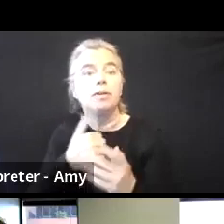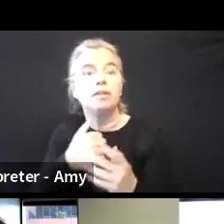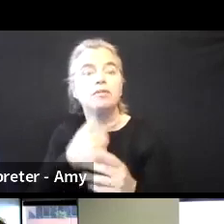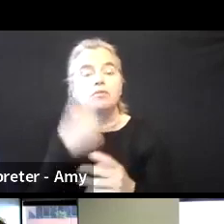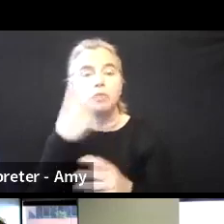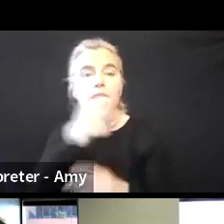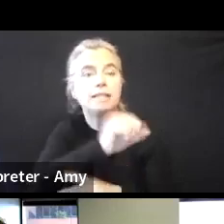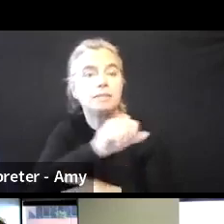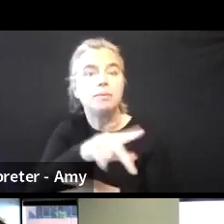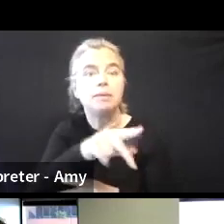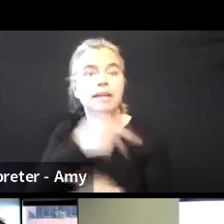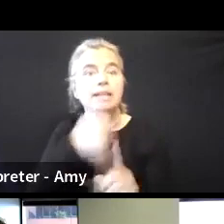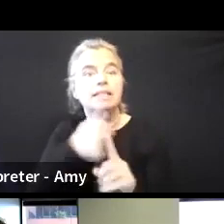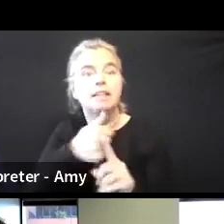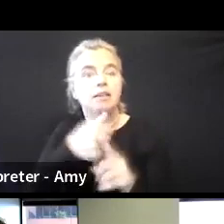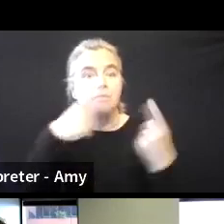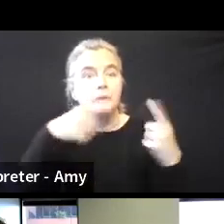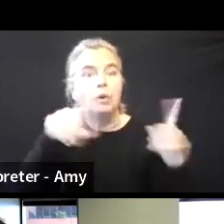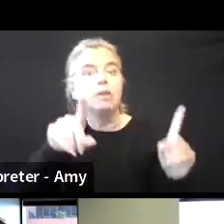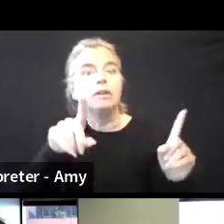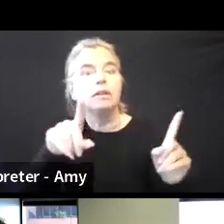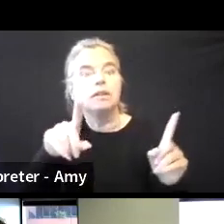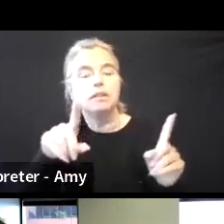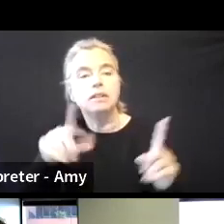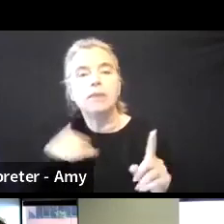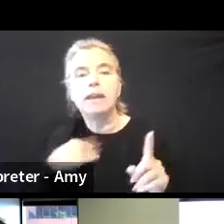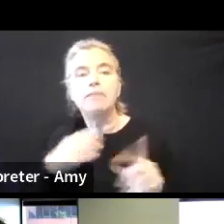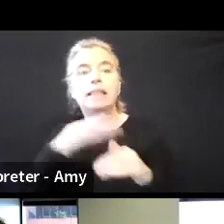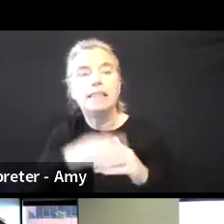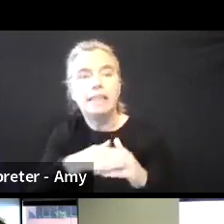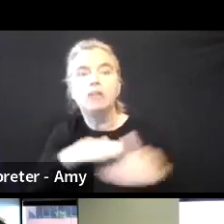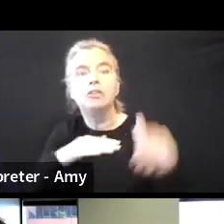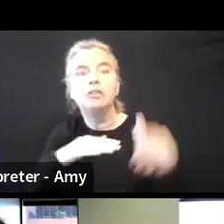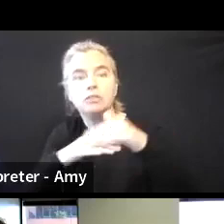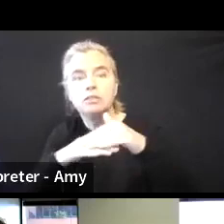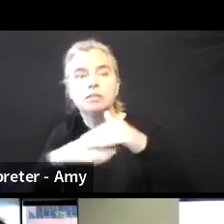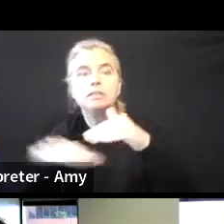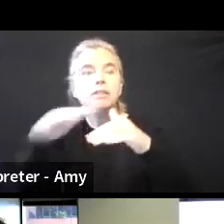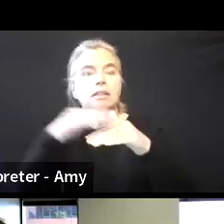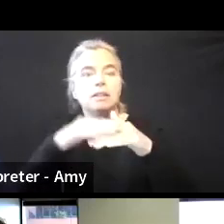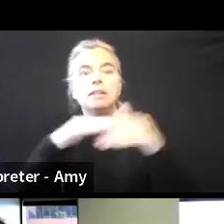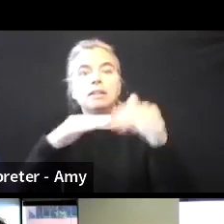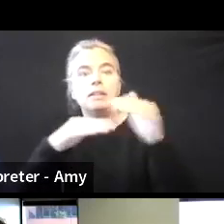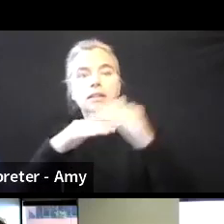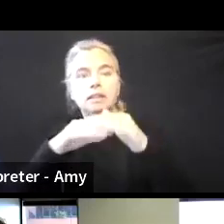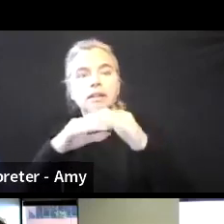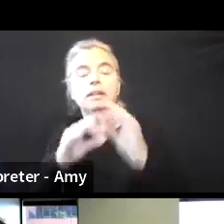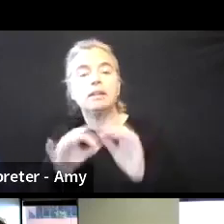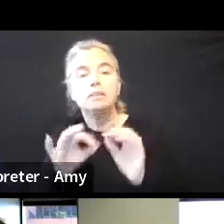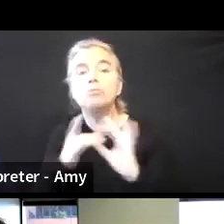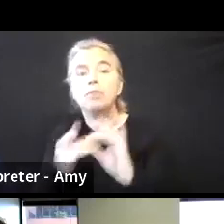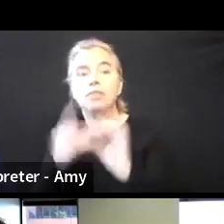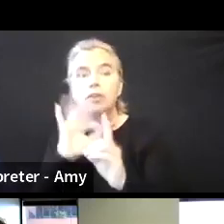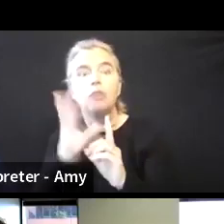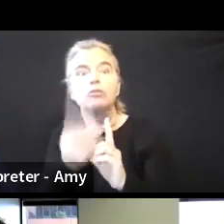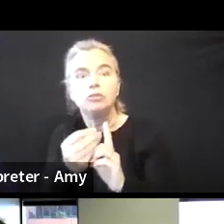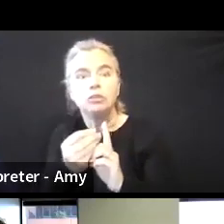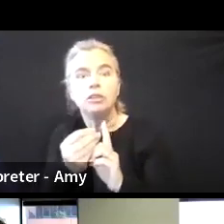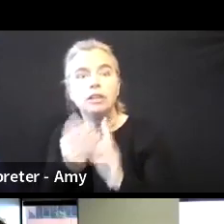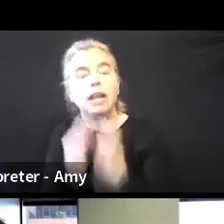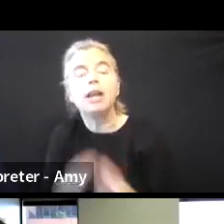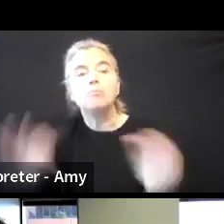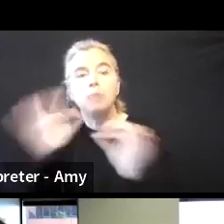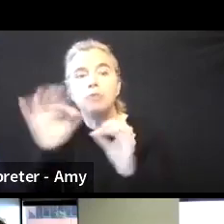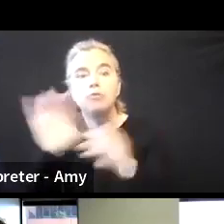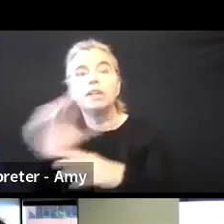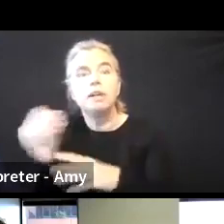of layers and cultural movements that are very important to the overall functioning of a company.